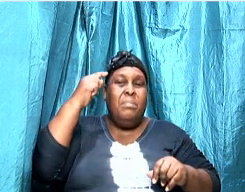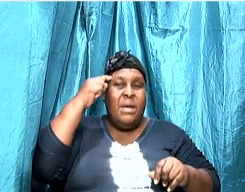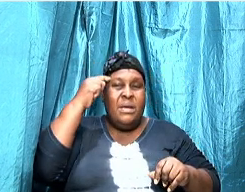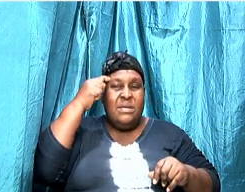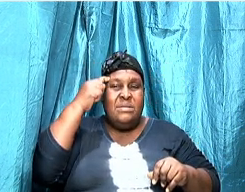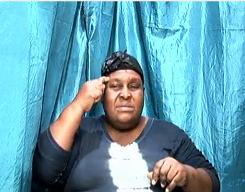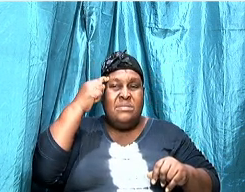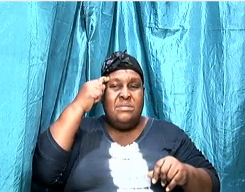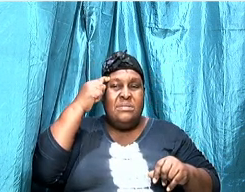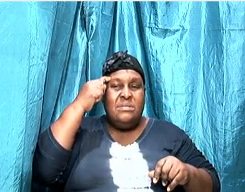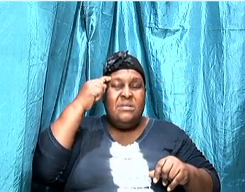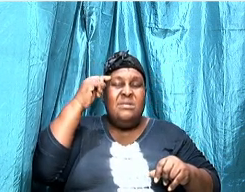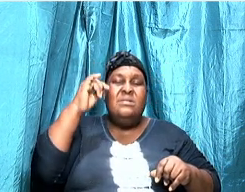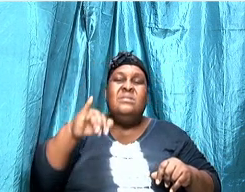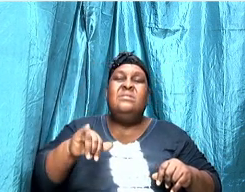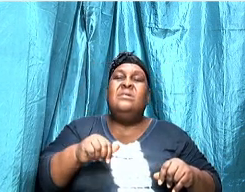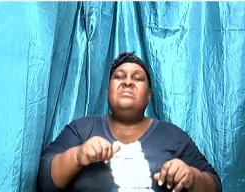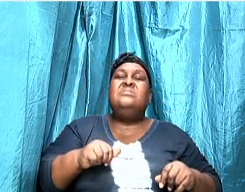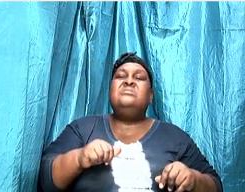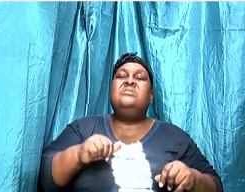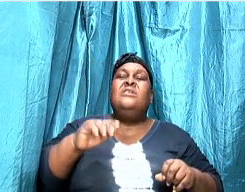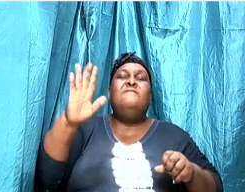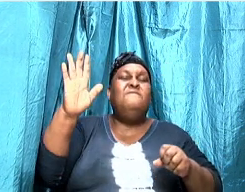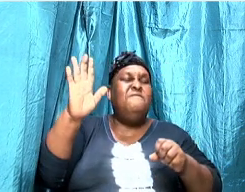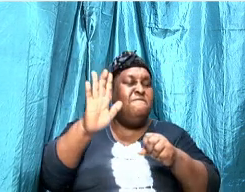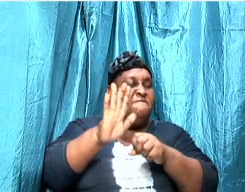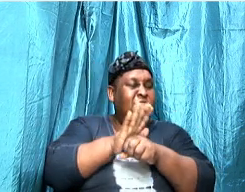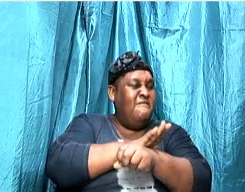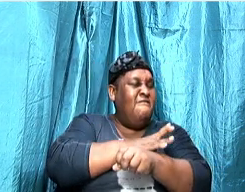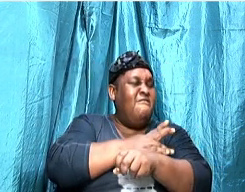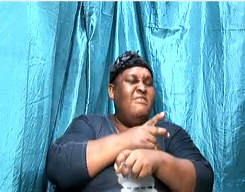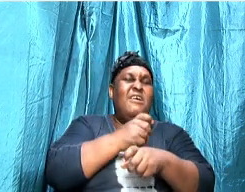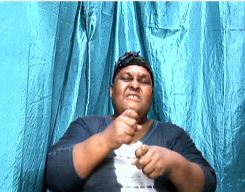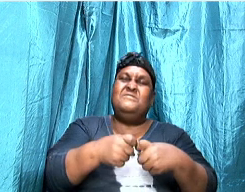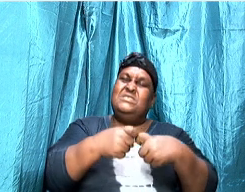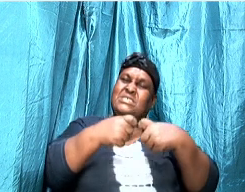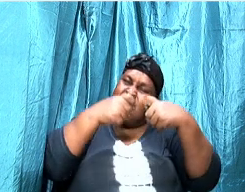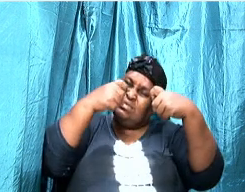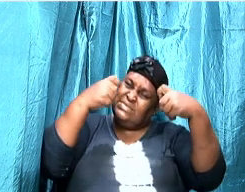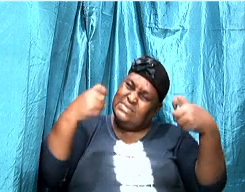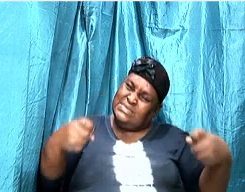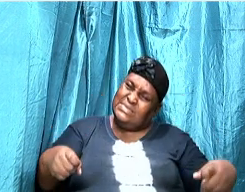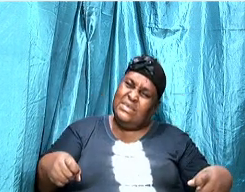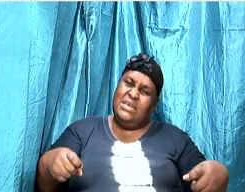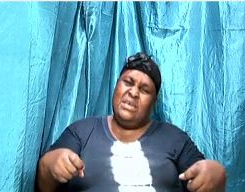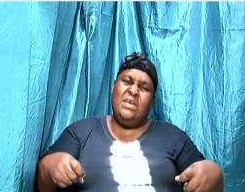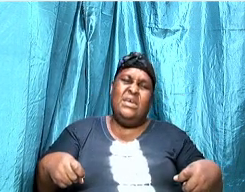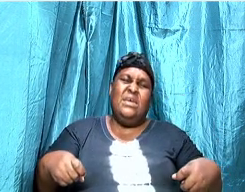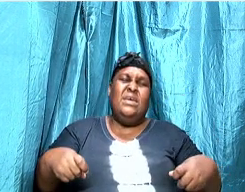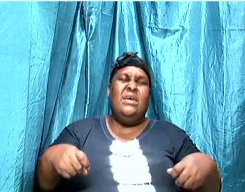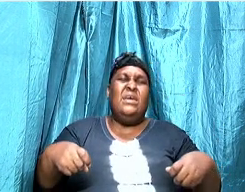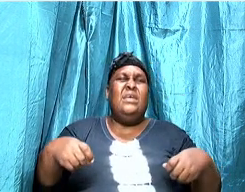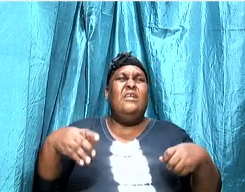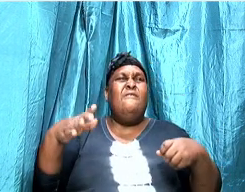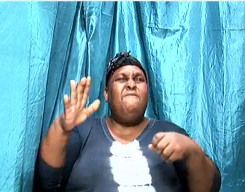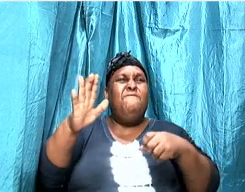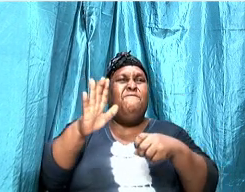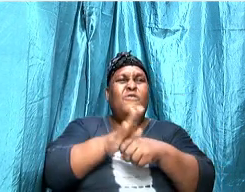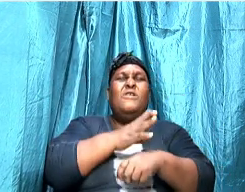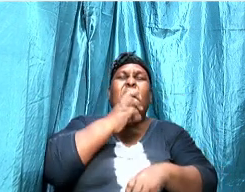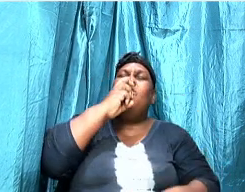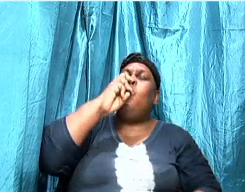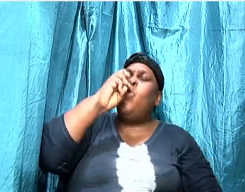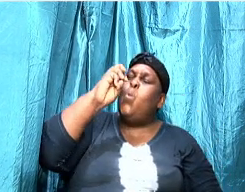mind that is void of morality, void of, you know, any godliness, void